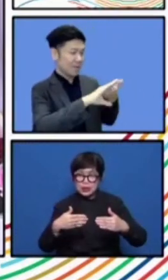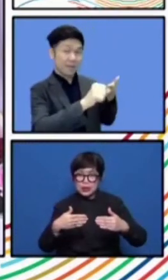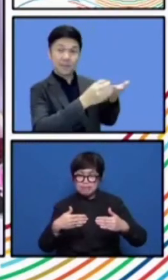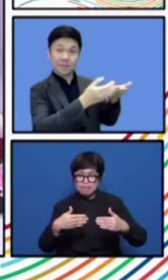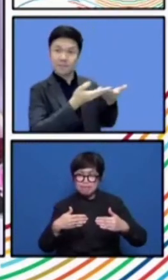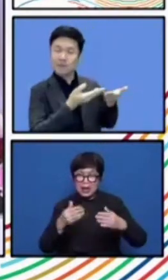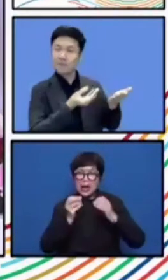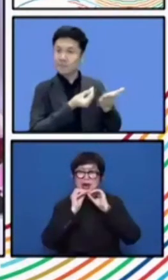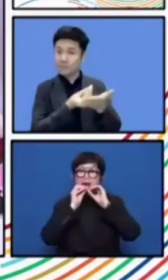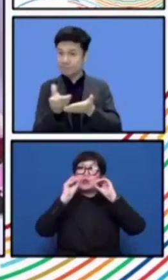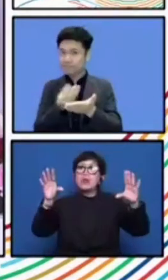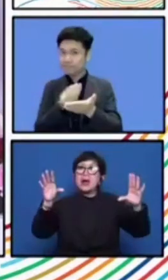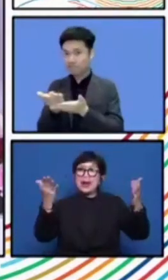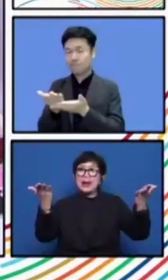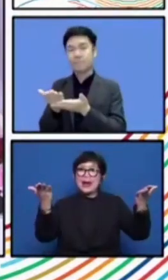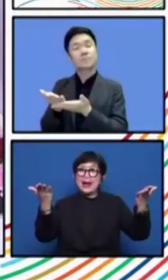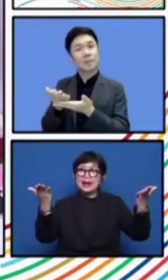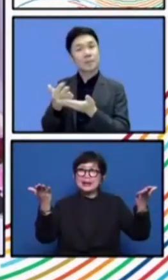announcements